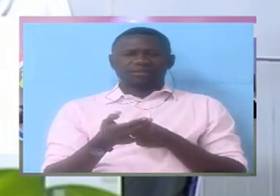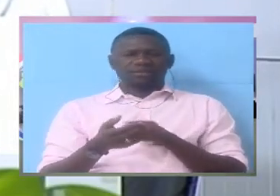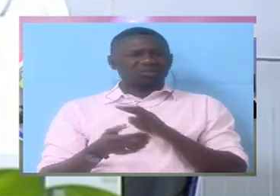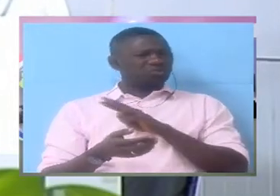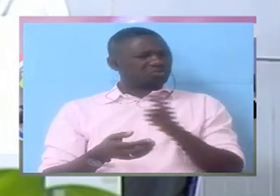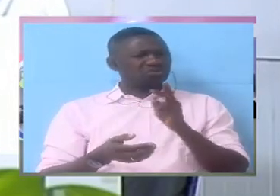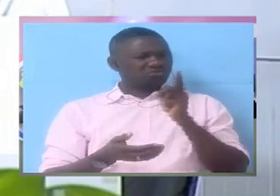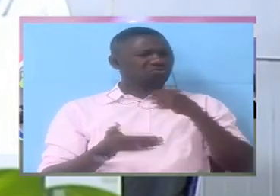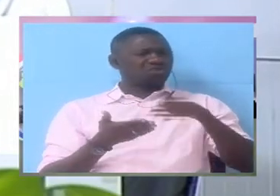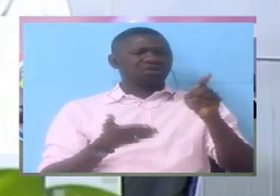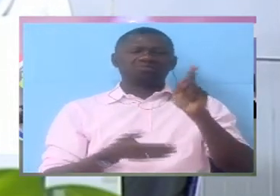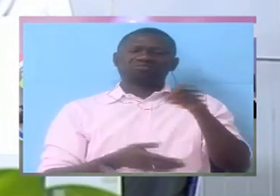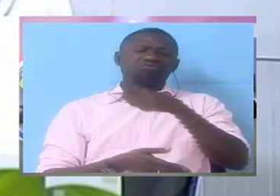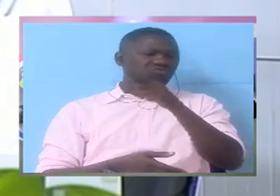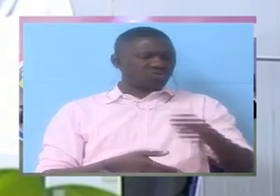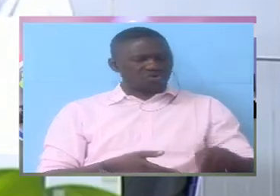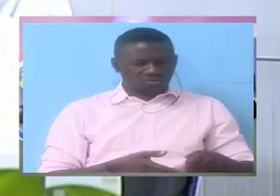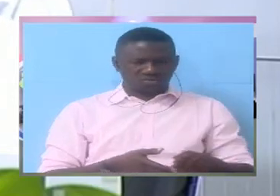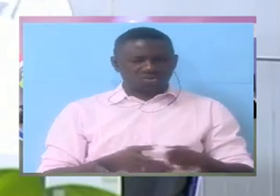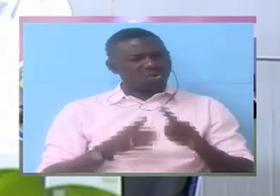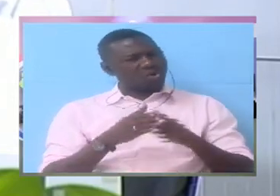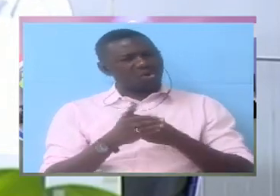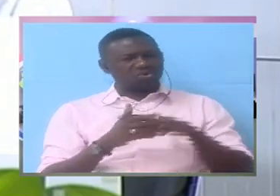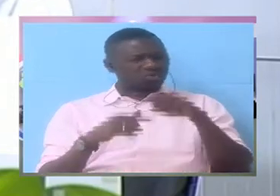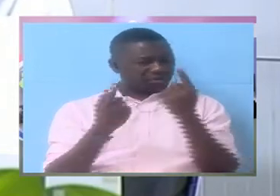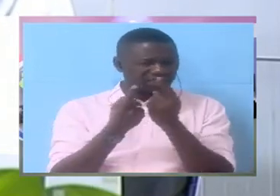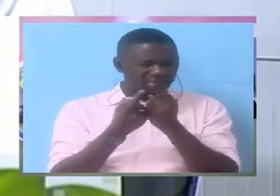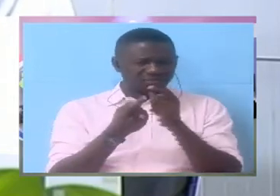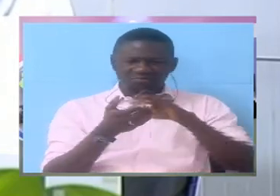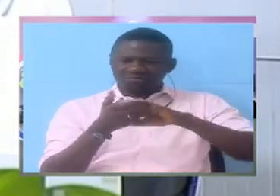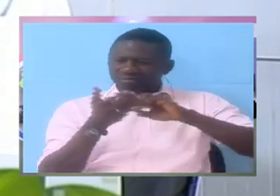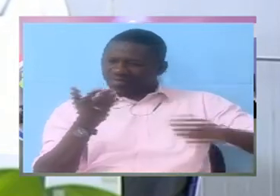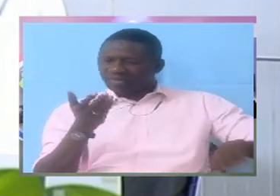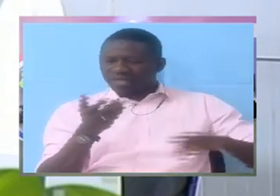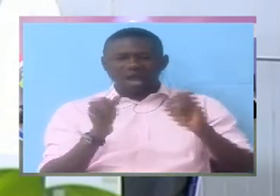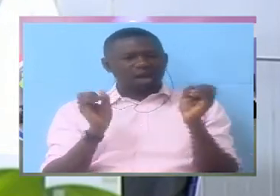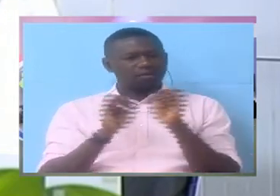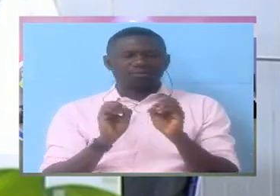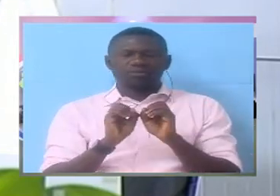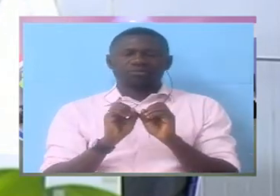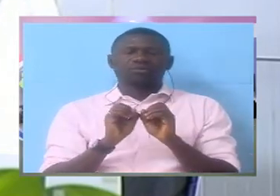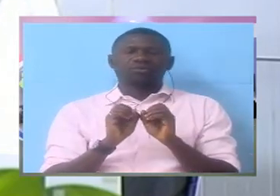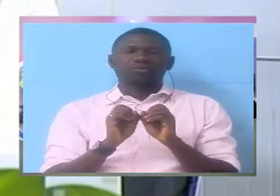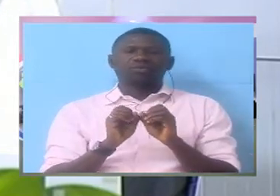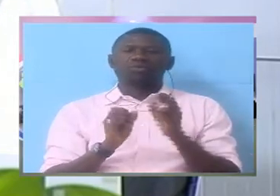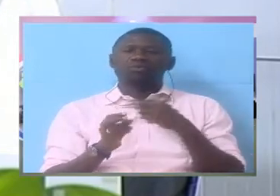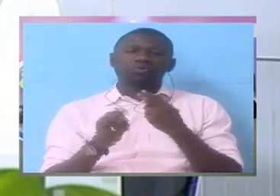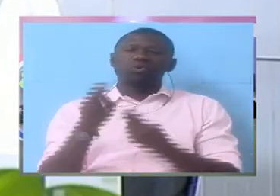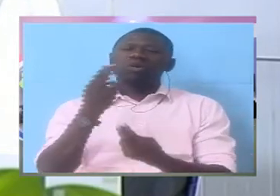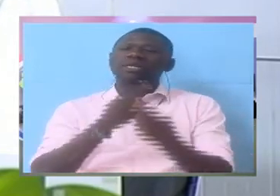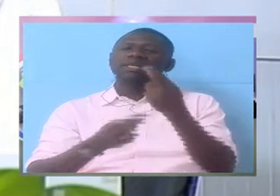is not correct, or something is missing. What we call retax.